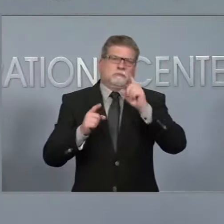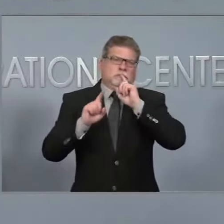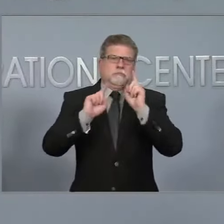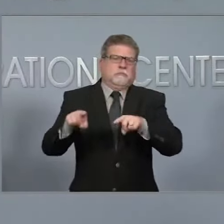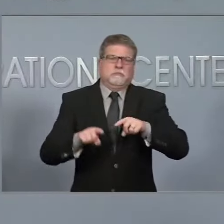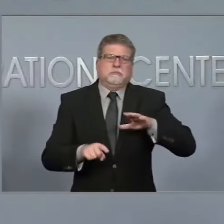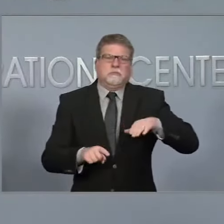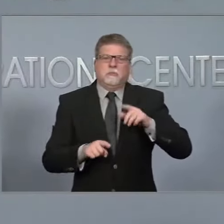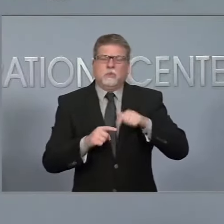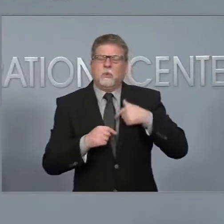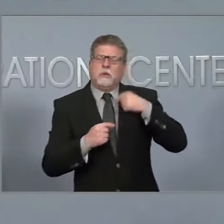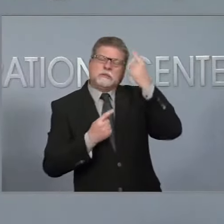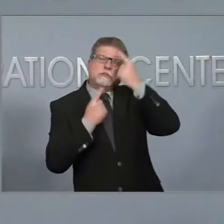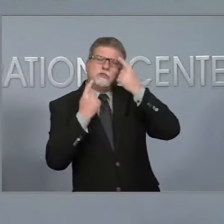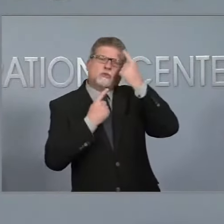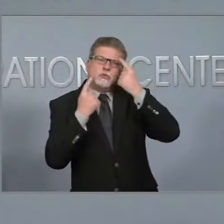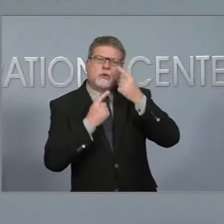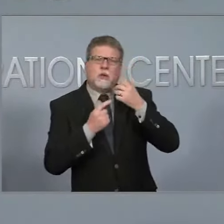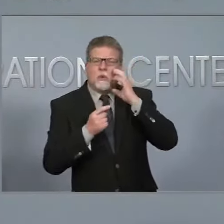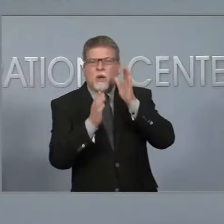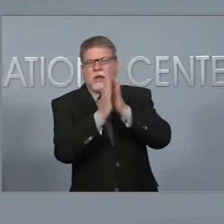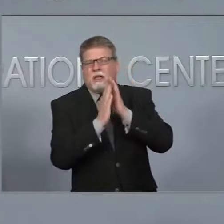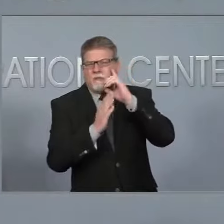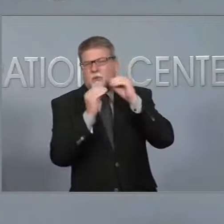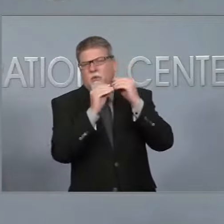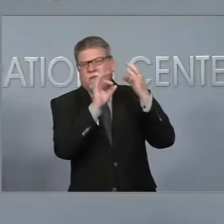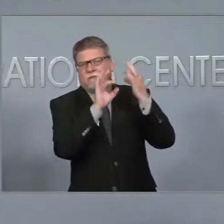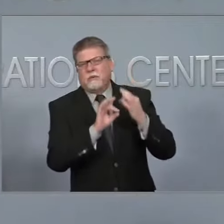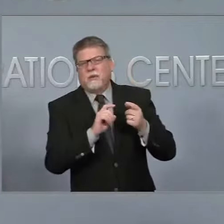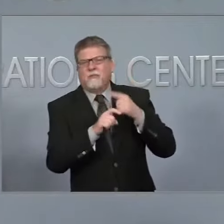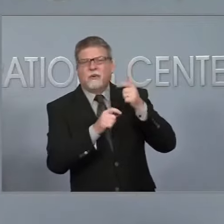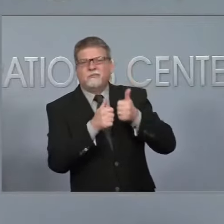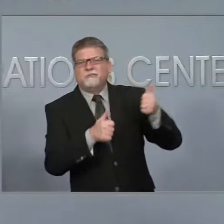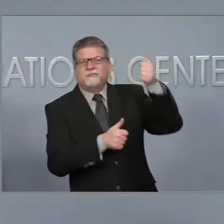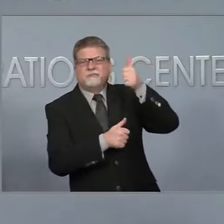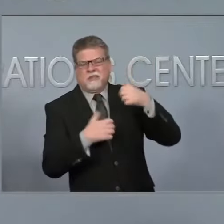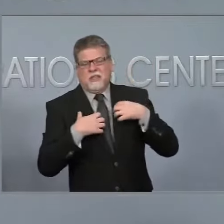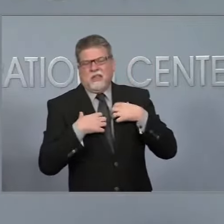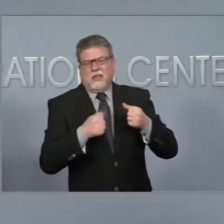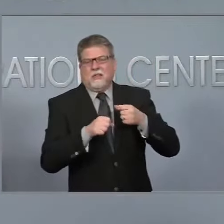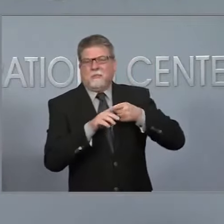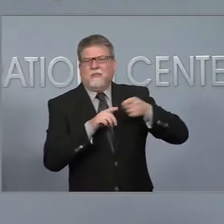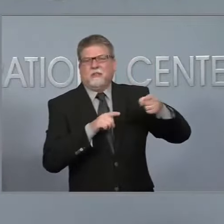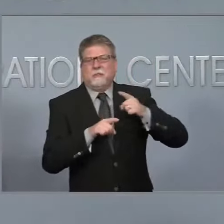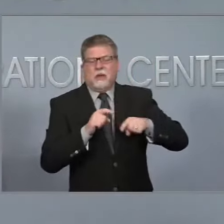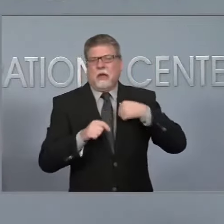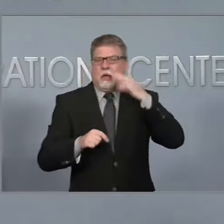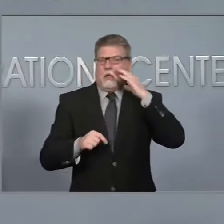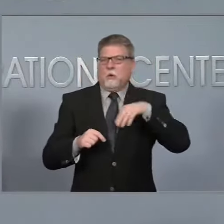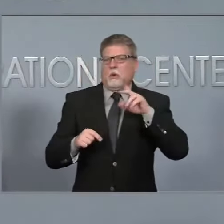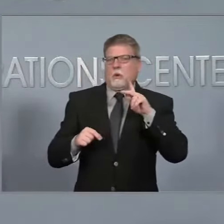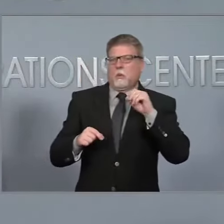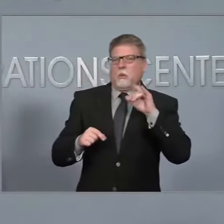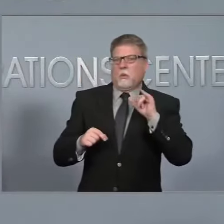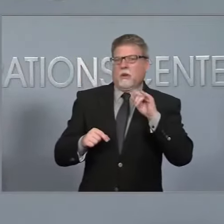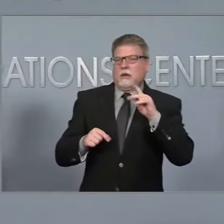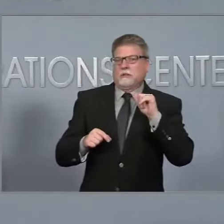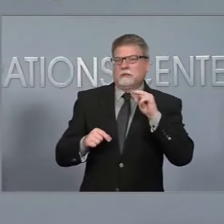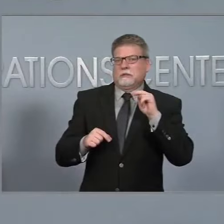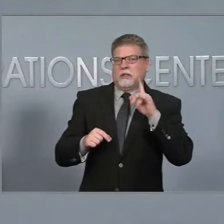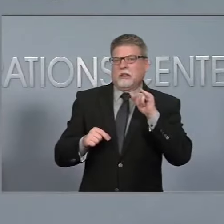input from health officials. And I don't know if Secretary Kinsley would want to comment on that, but I know that he has been working with us on that issue.